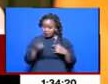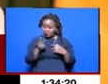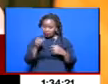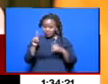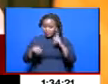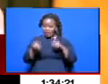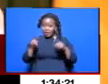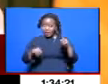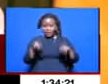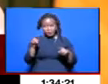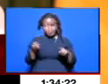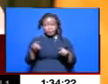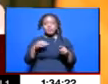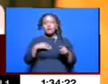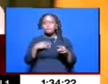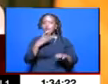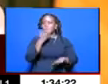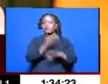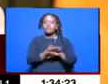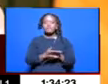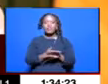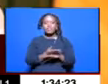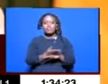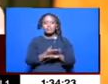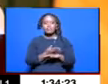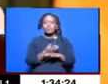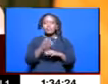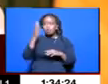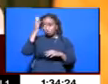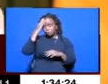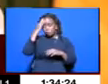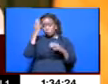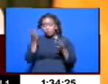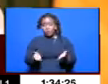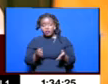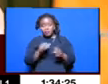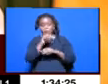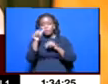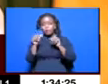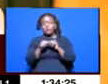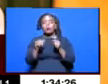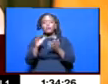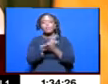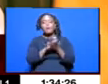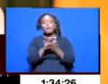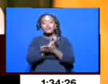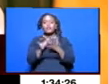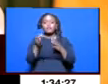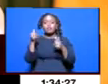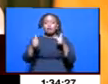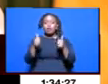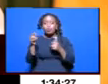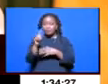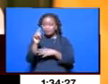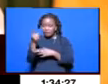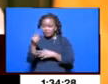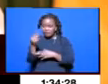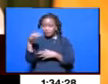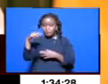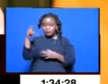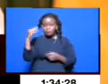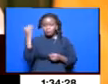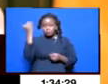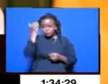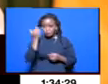find considerable difficulty in appreciating the rationale or basis upon which first the High Court found